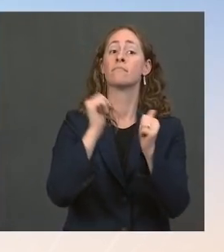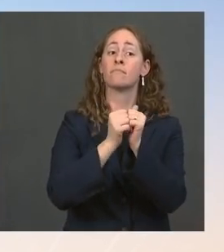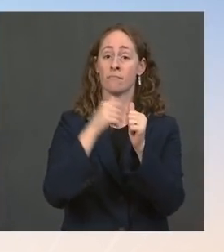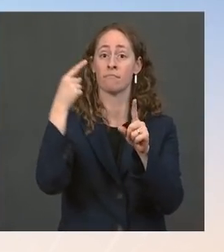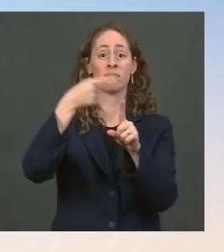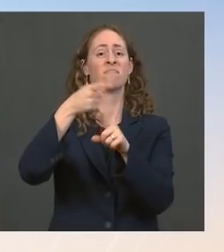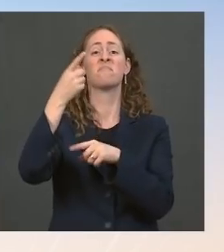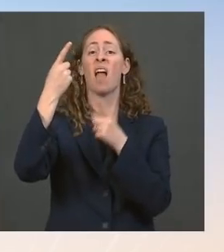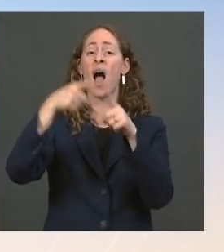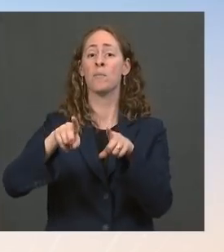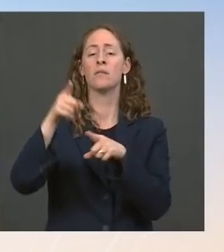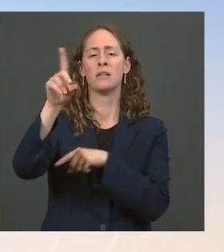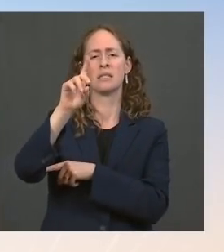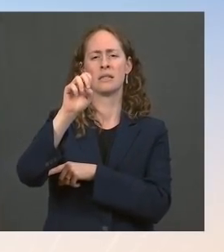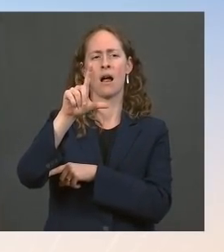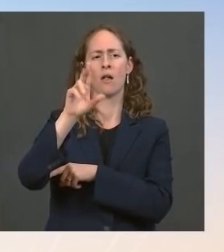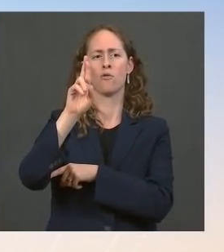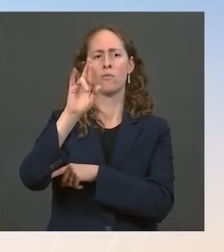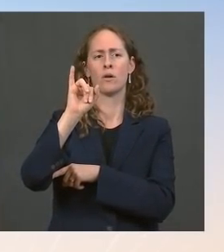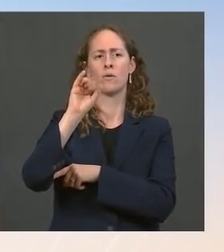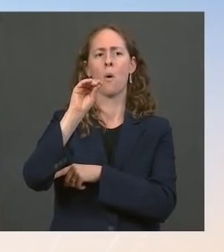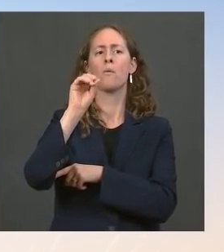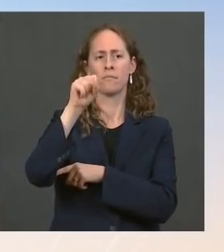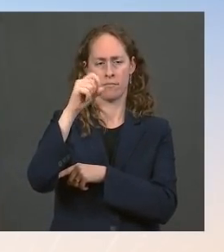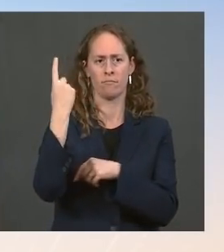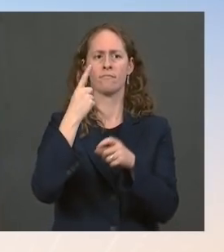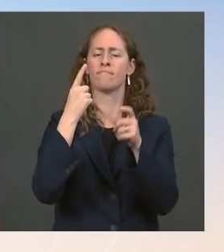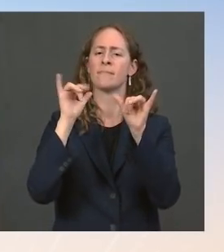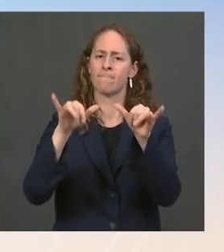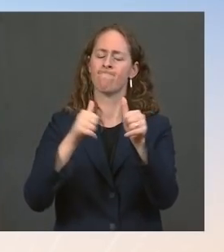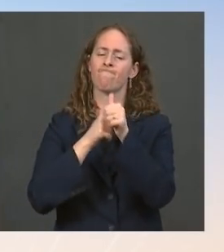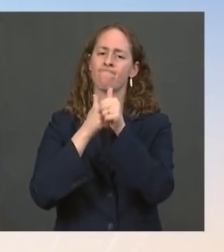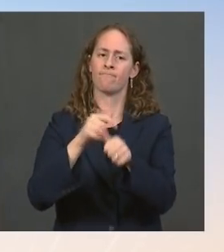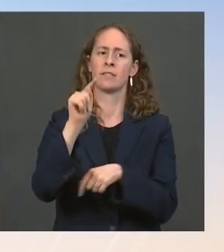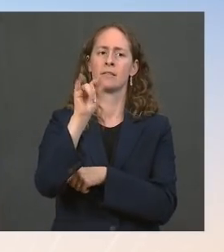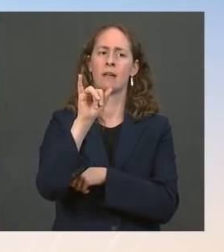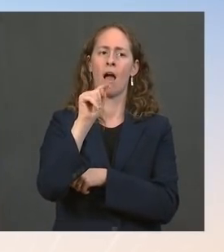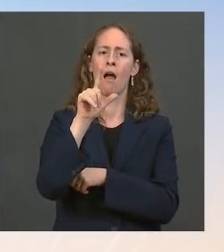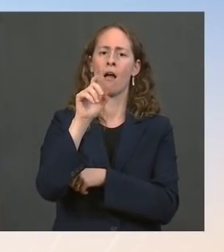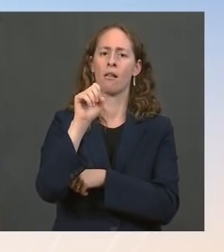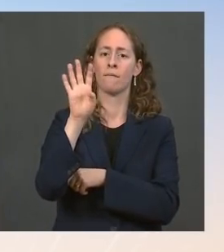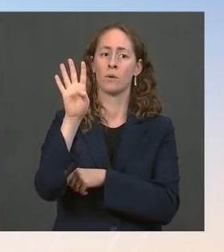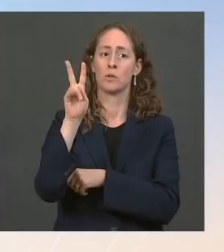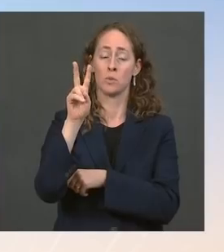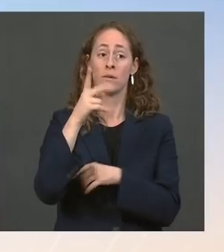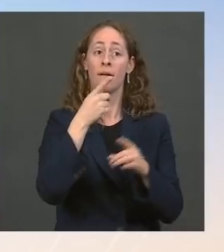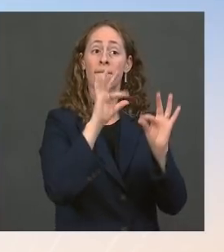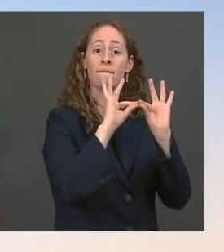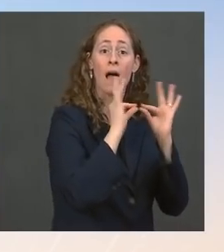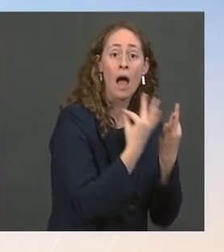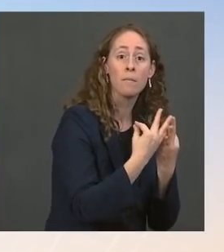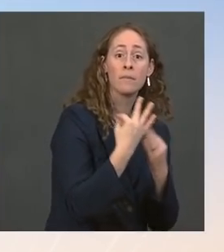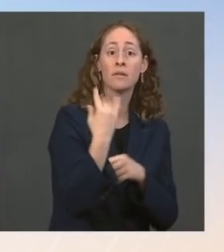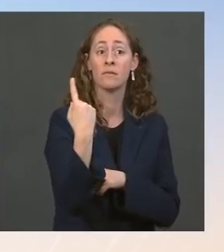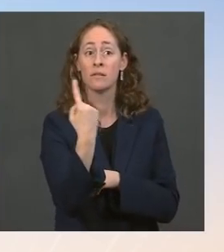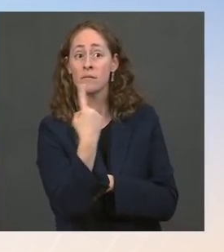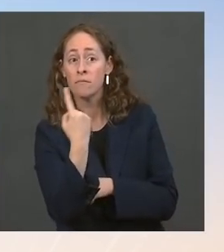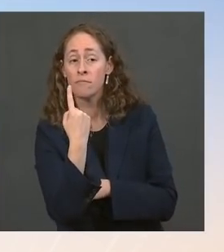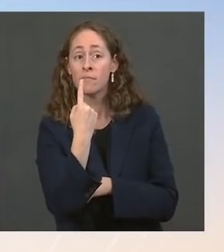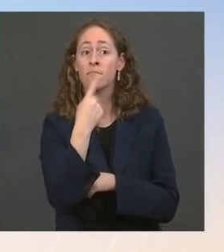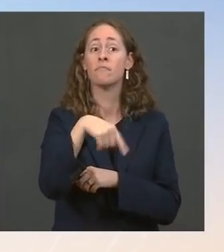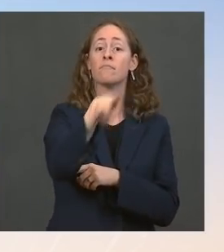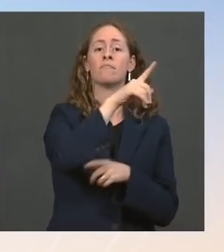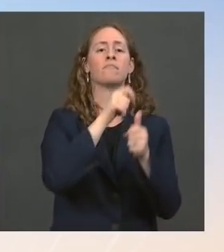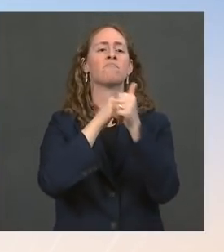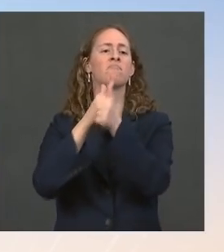to enforce Title 42. Families and single adults are typically expelled under this CDC directive